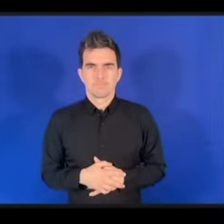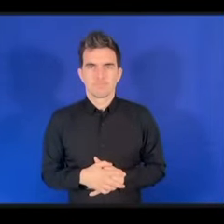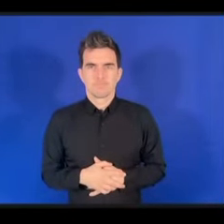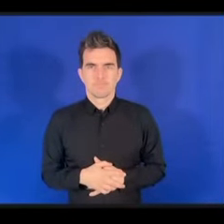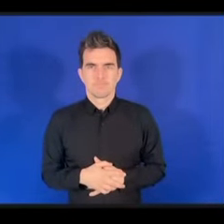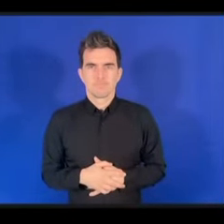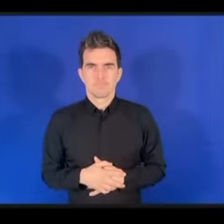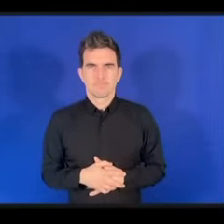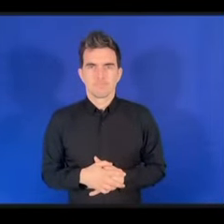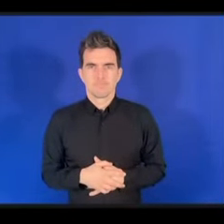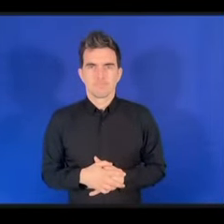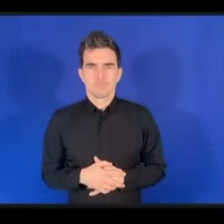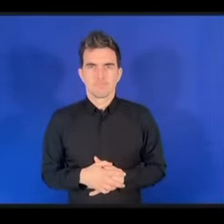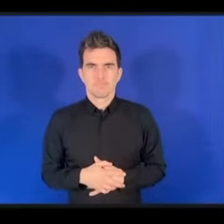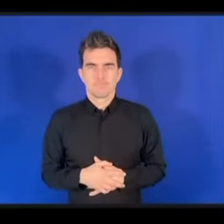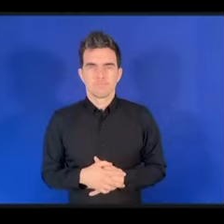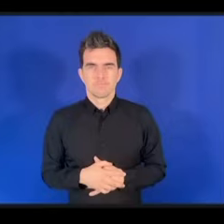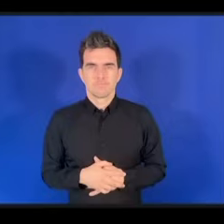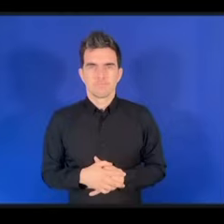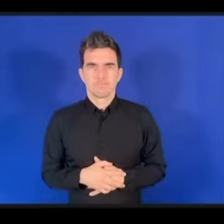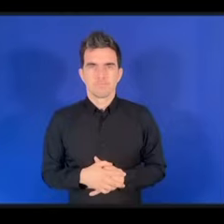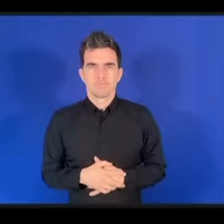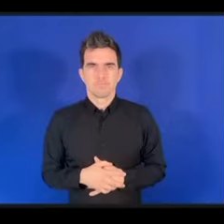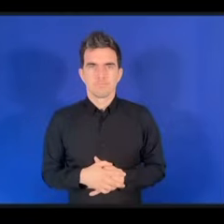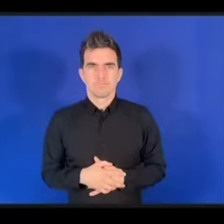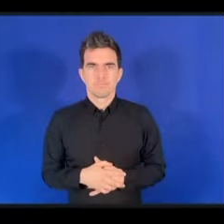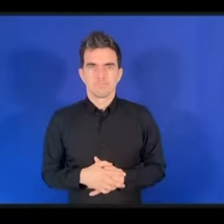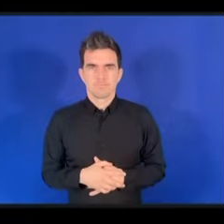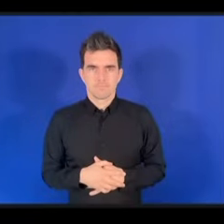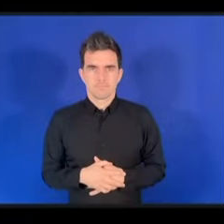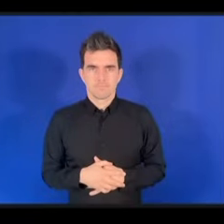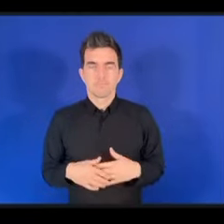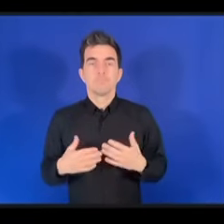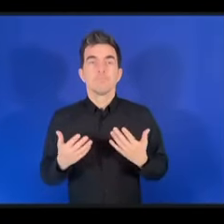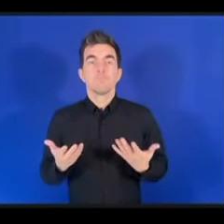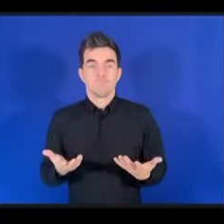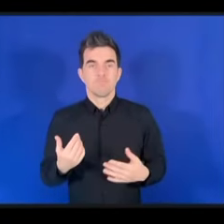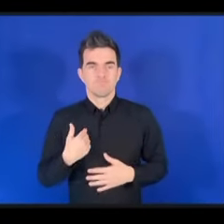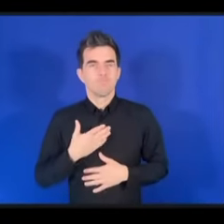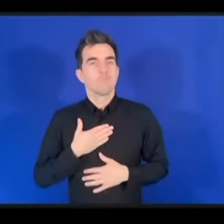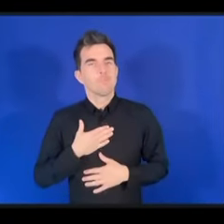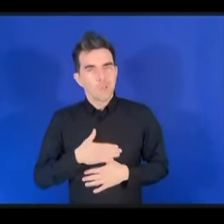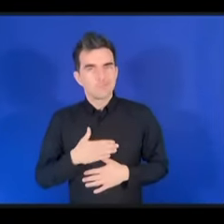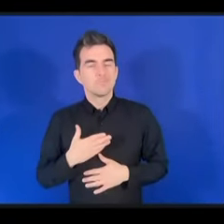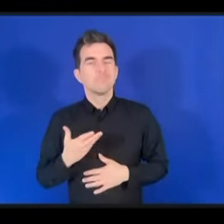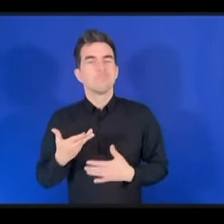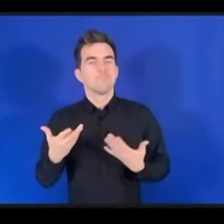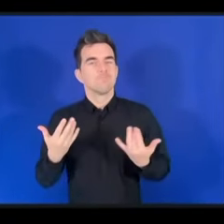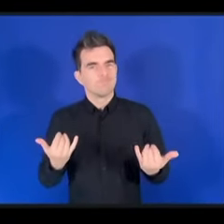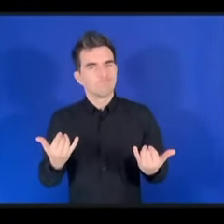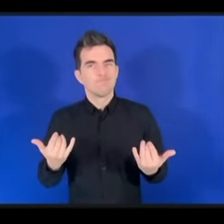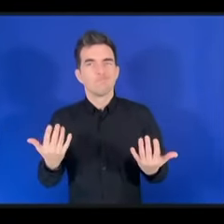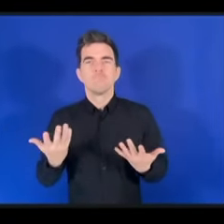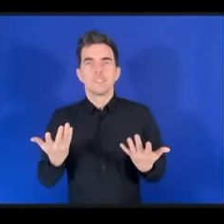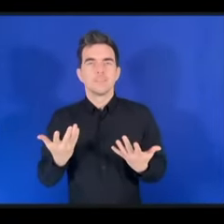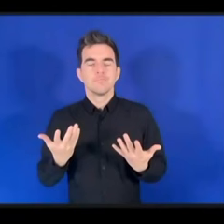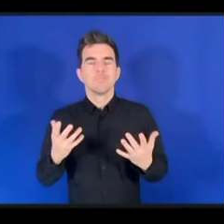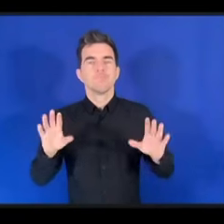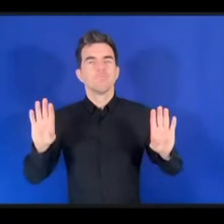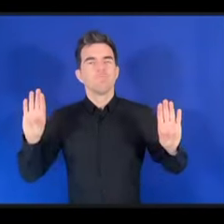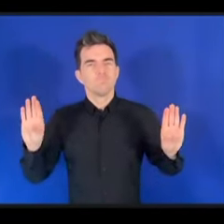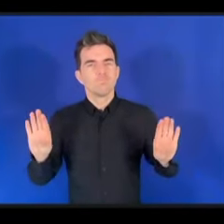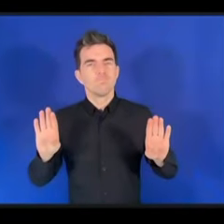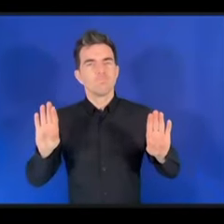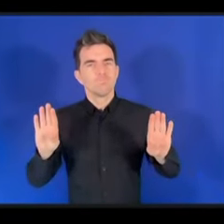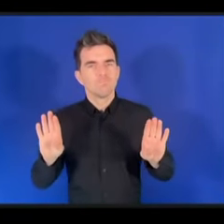So now we would like to hear our closing remarks from the multi-stakeholder representatives. First of all, we would like